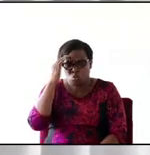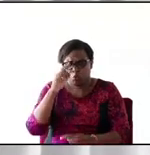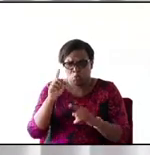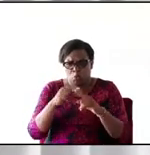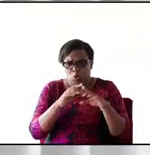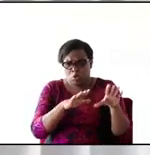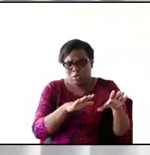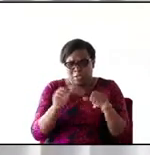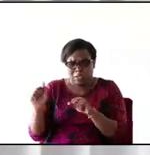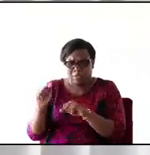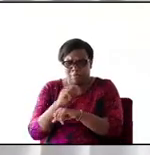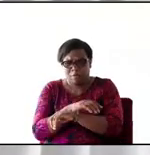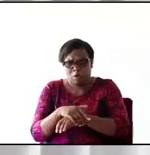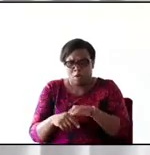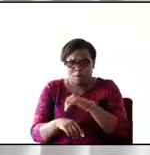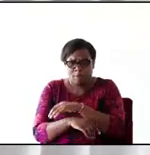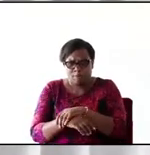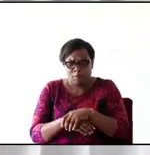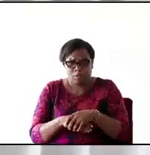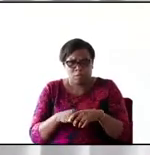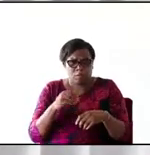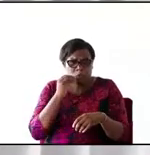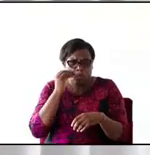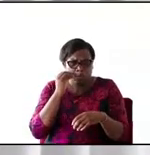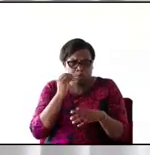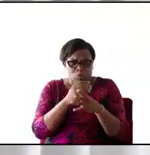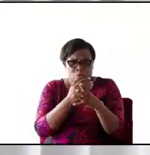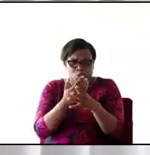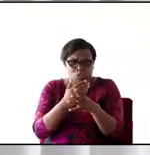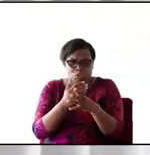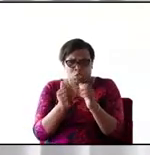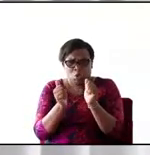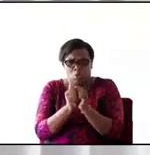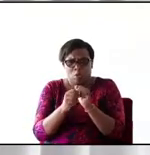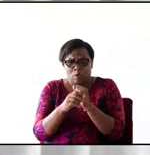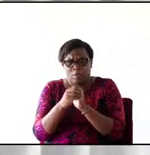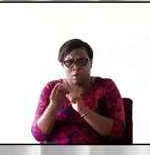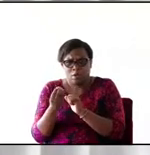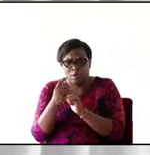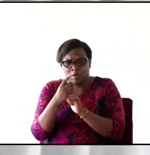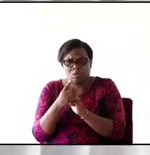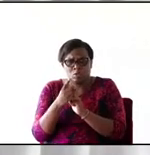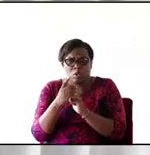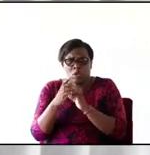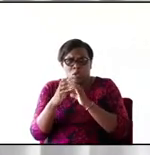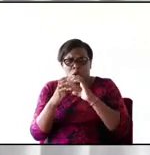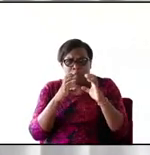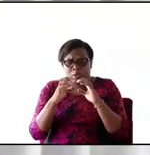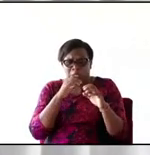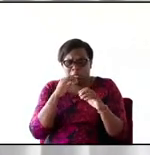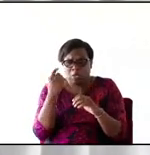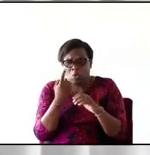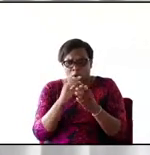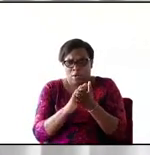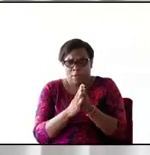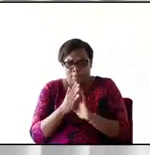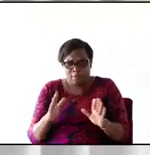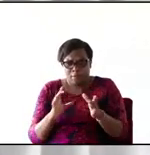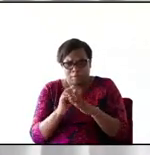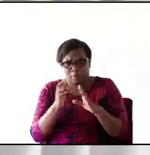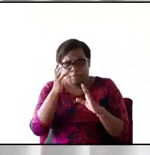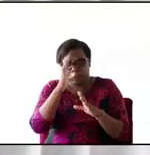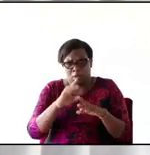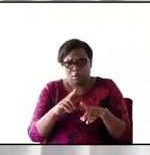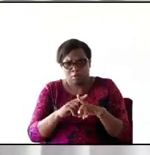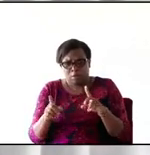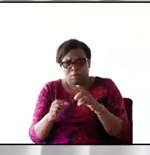zone to share with others, you are communicating not only the peace of God, but you are communicating